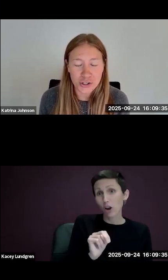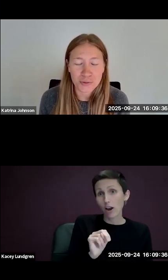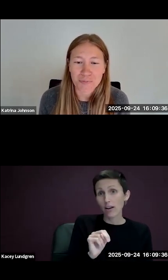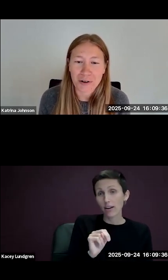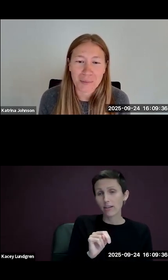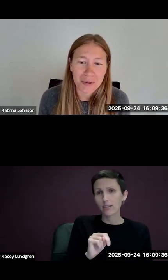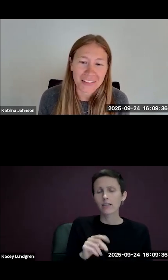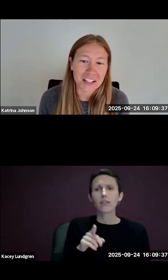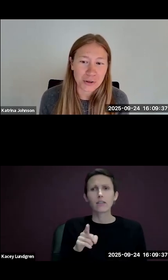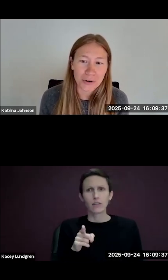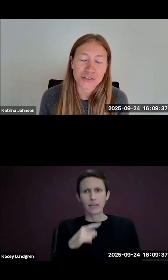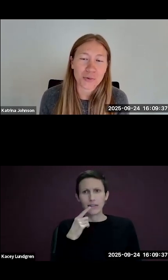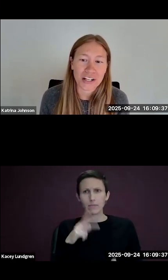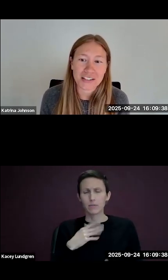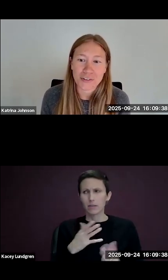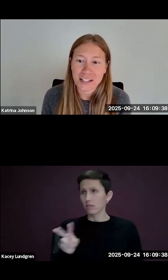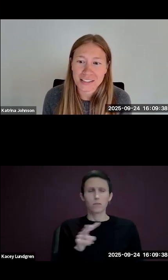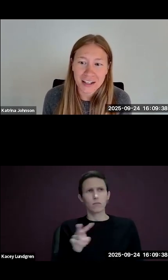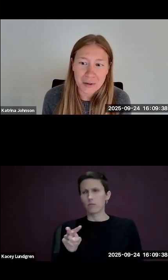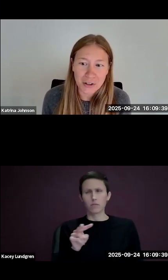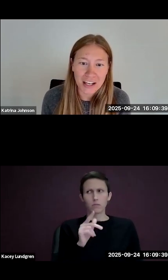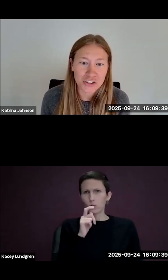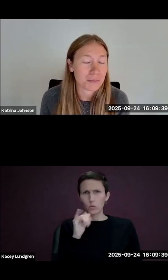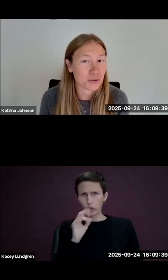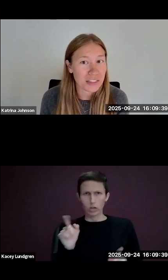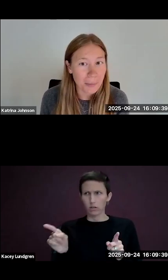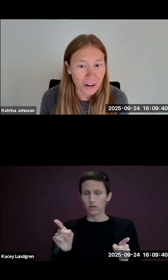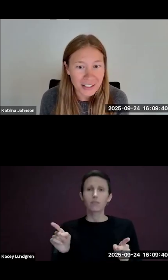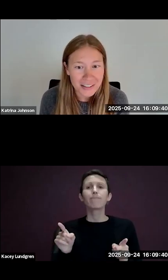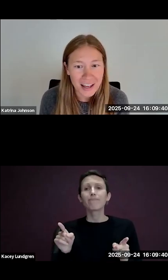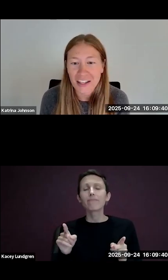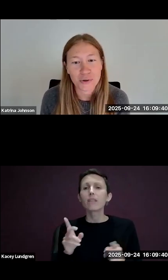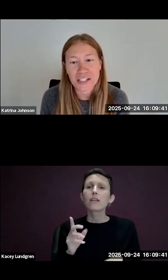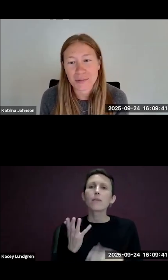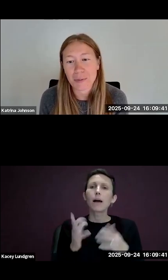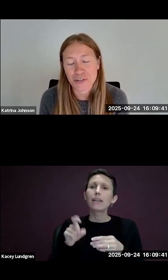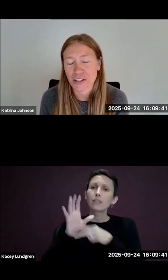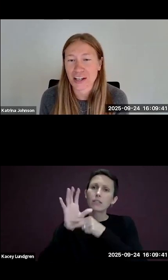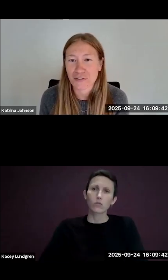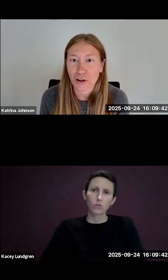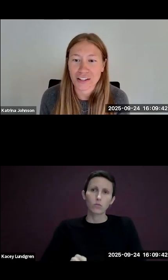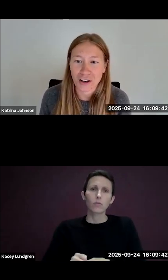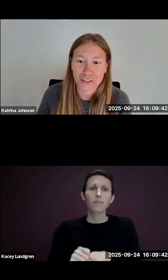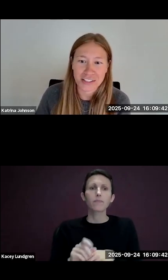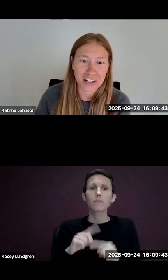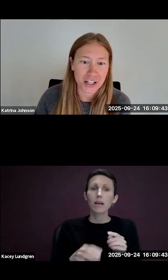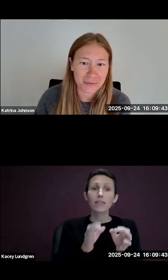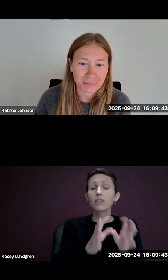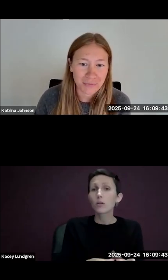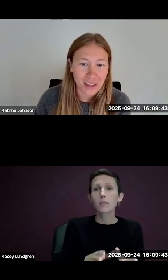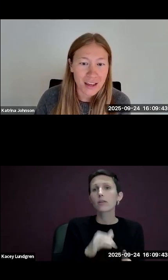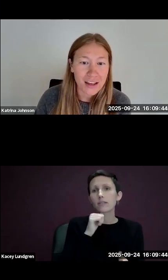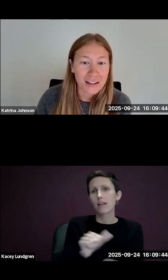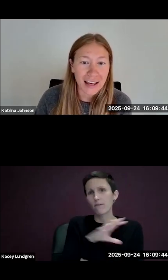to adjust to, but remember that the interpreters are working to facilitate communication between the parties, and they don't need to be personally involved in the